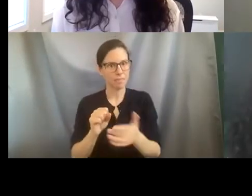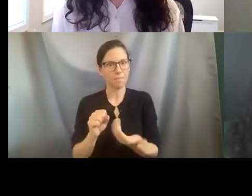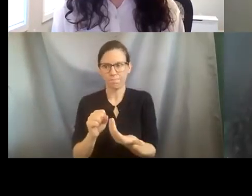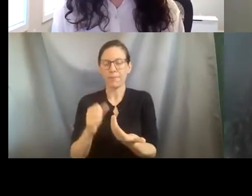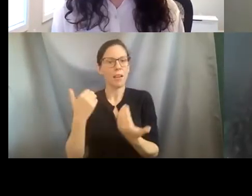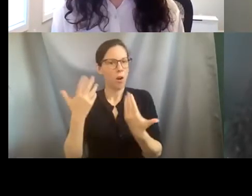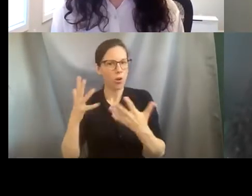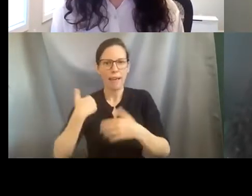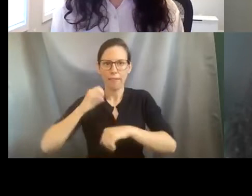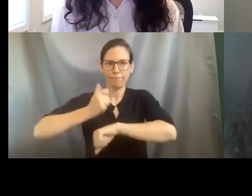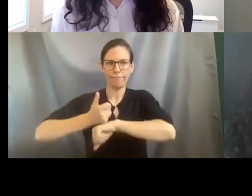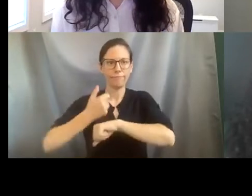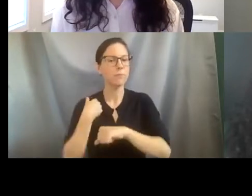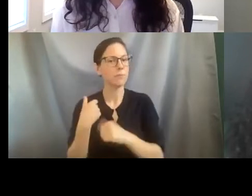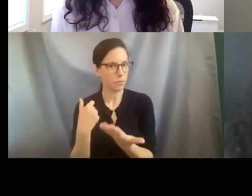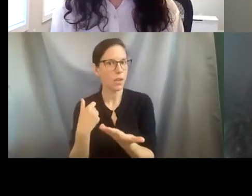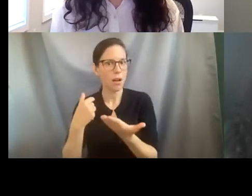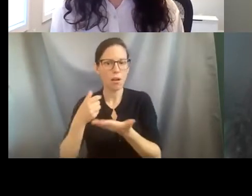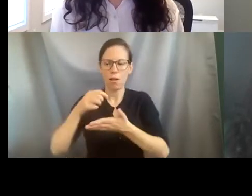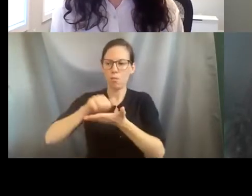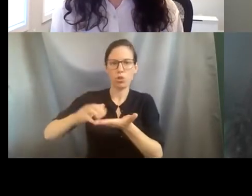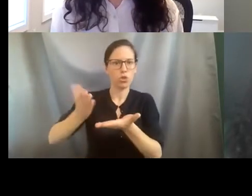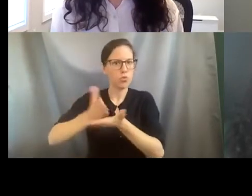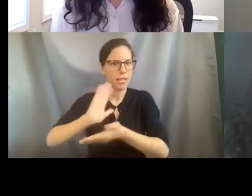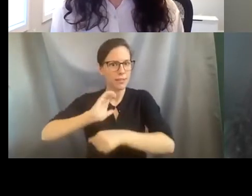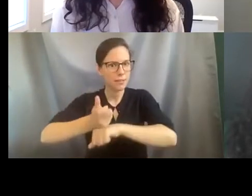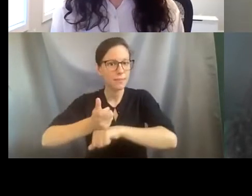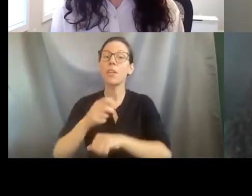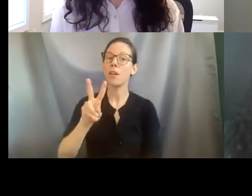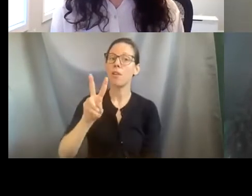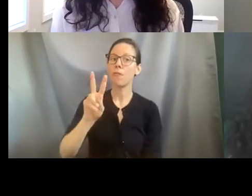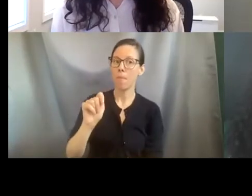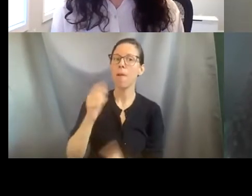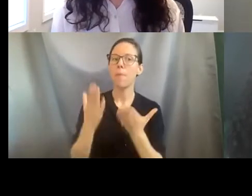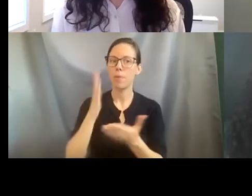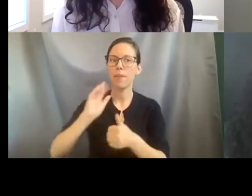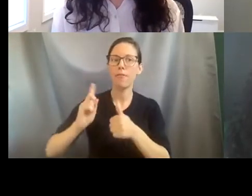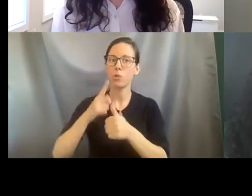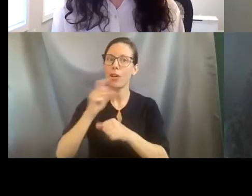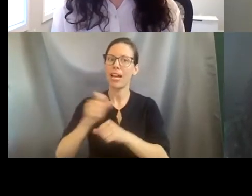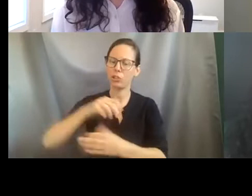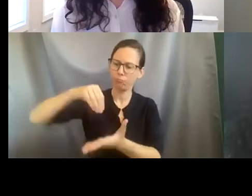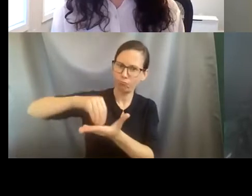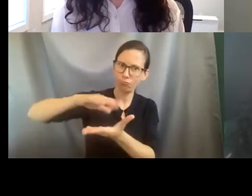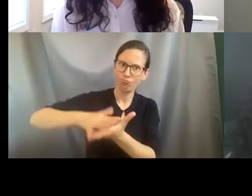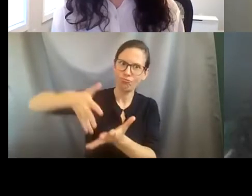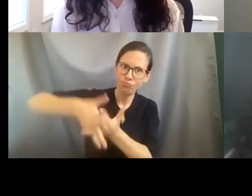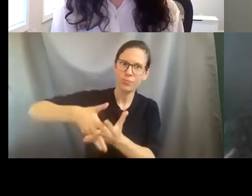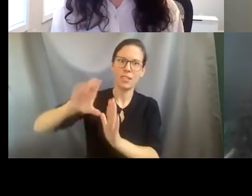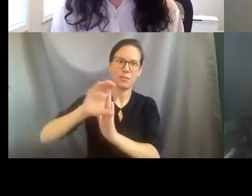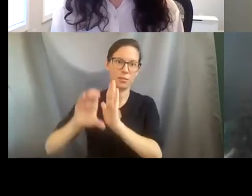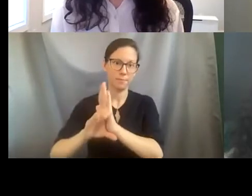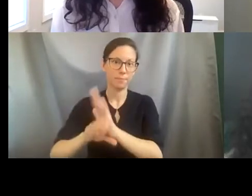to enshrine abortion rights in its constitution. However, there are states that neither have a ban on the books